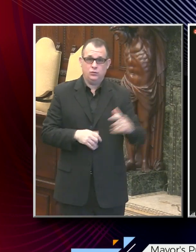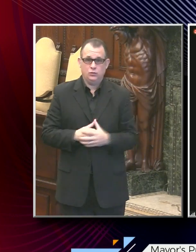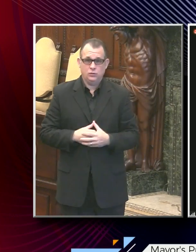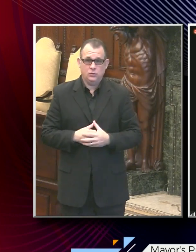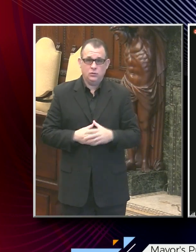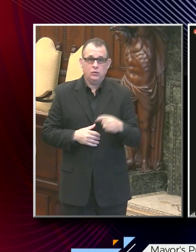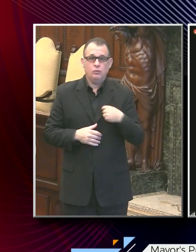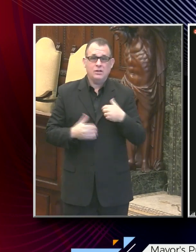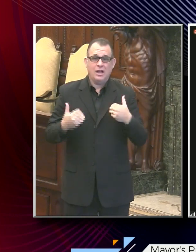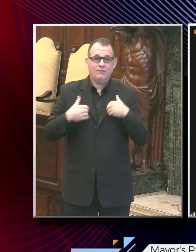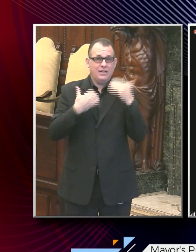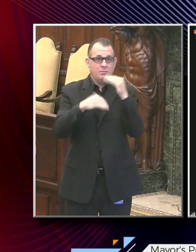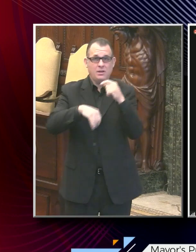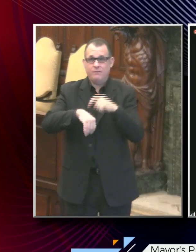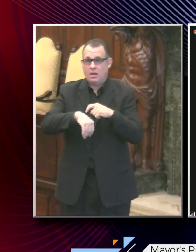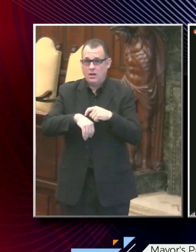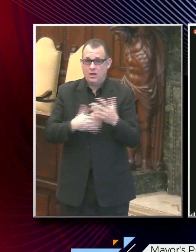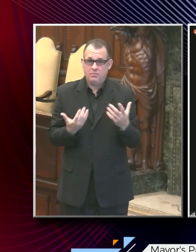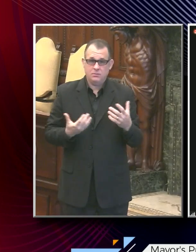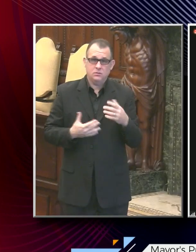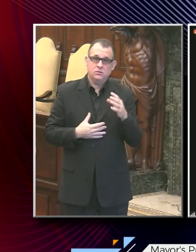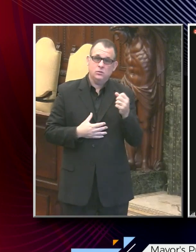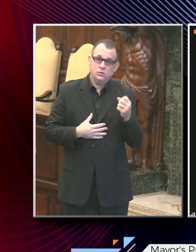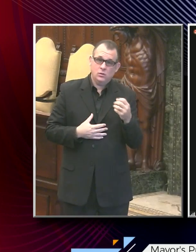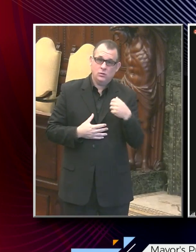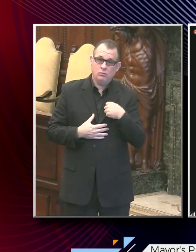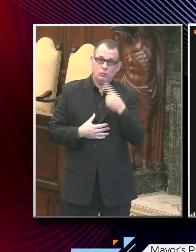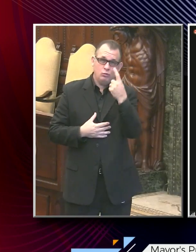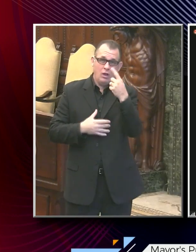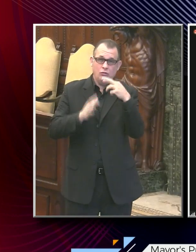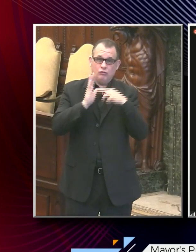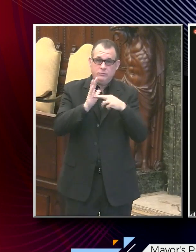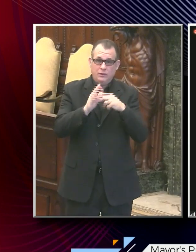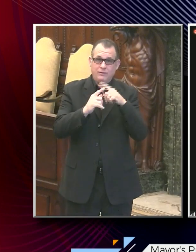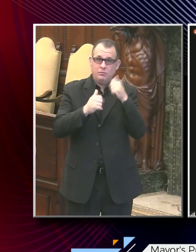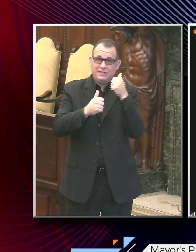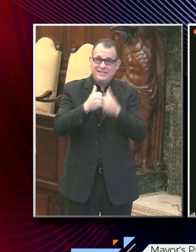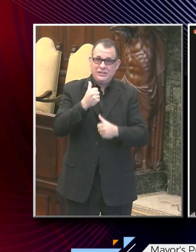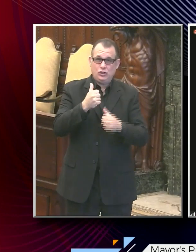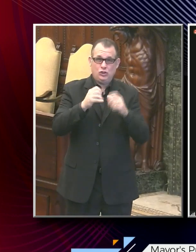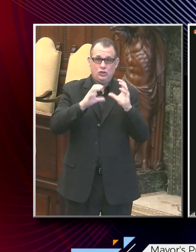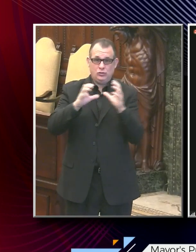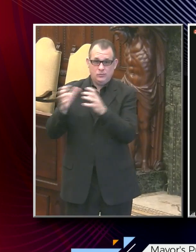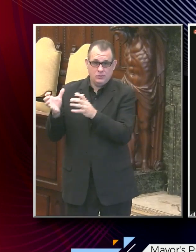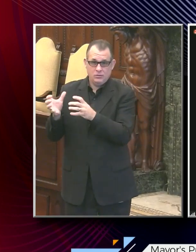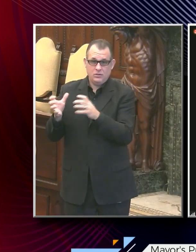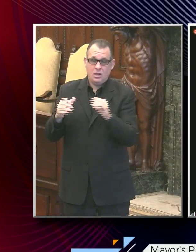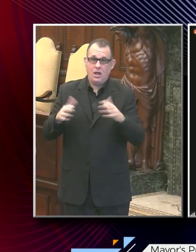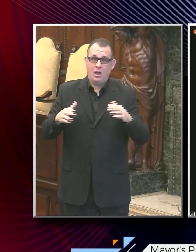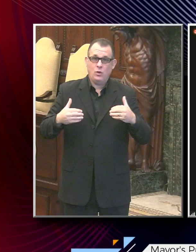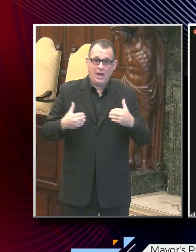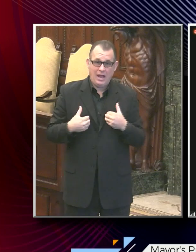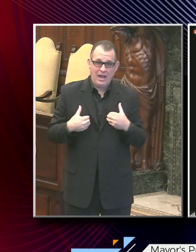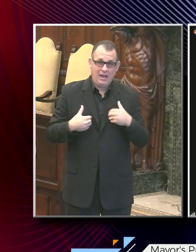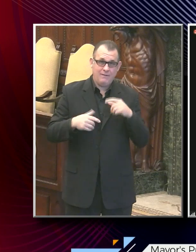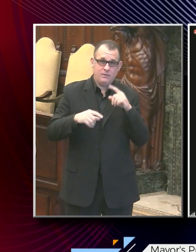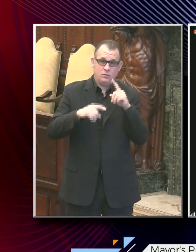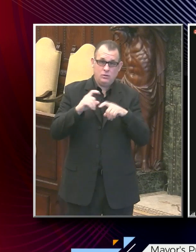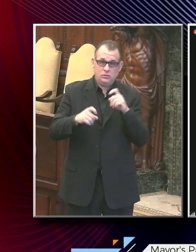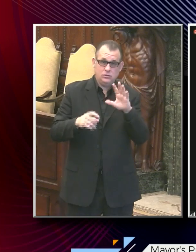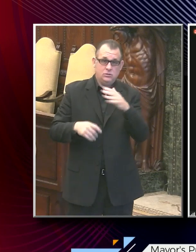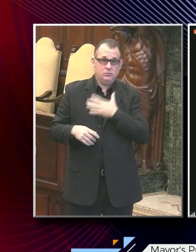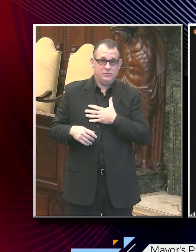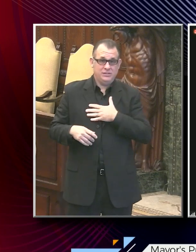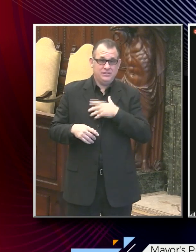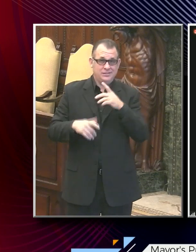limited time during these briefings, so only one representative from each media outlet is permitted to ask questions, and reporters are asked to limit their questions